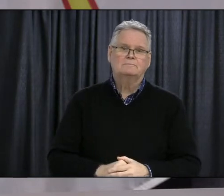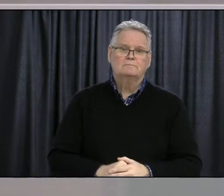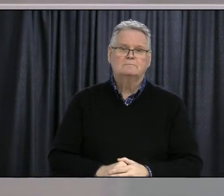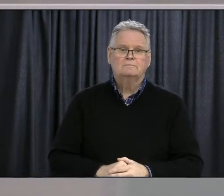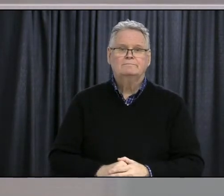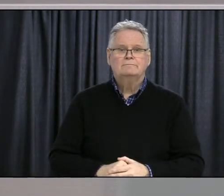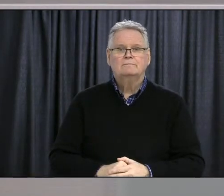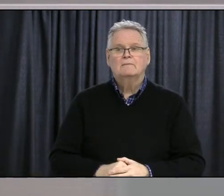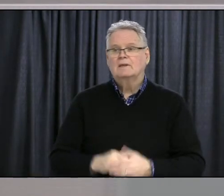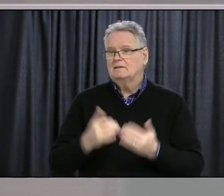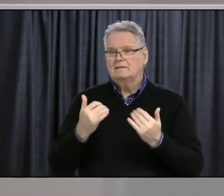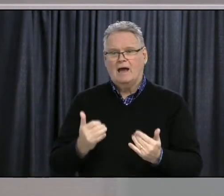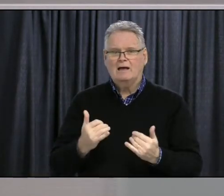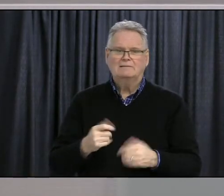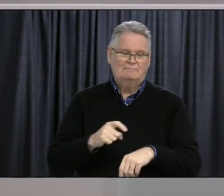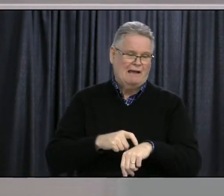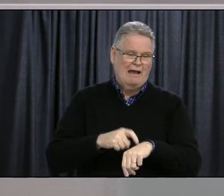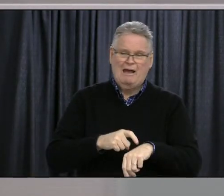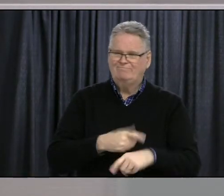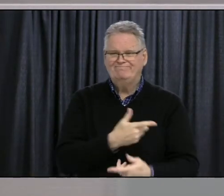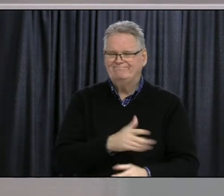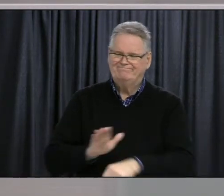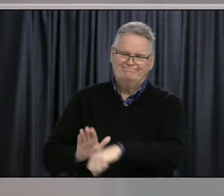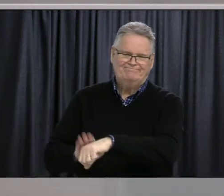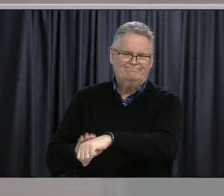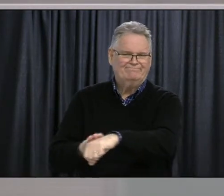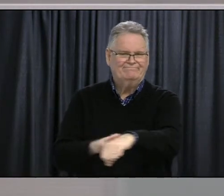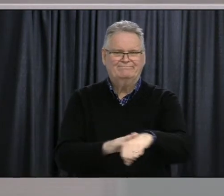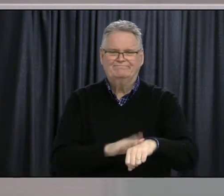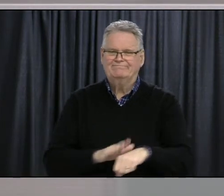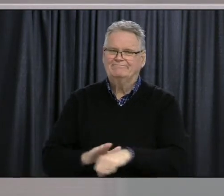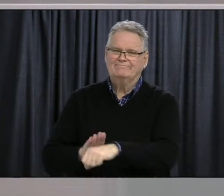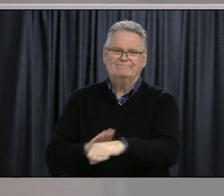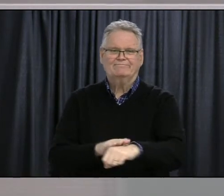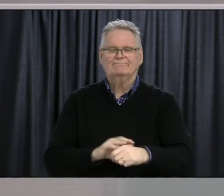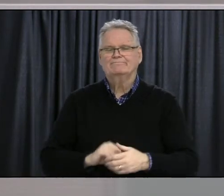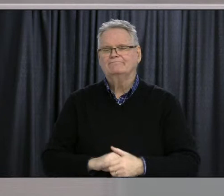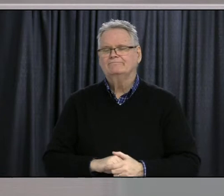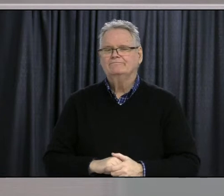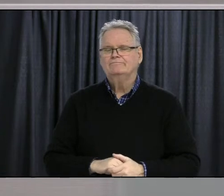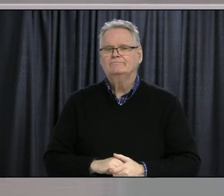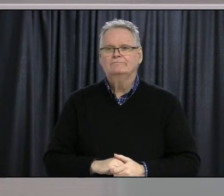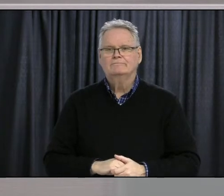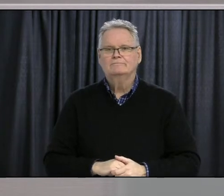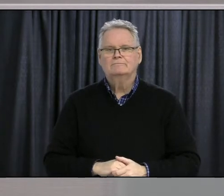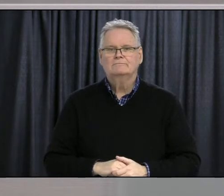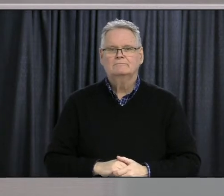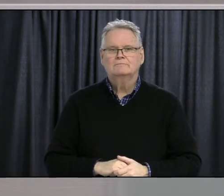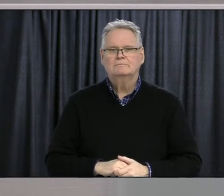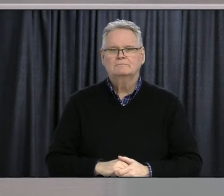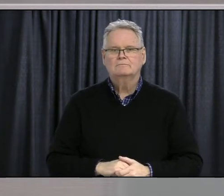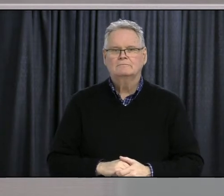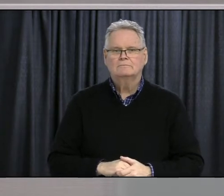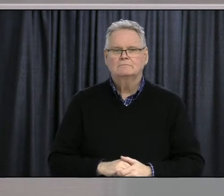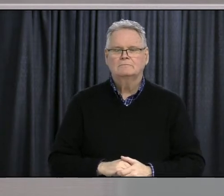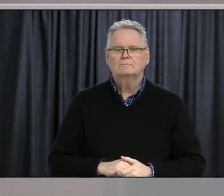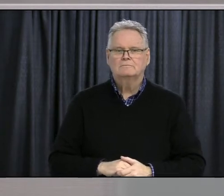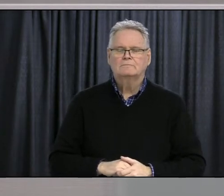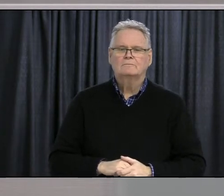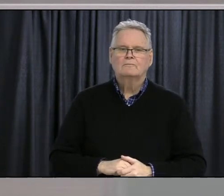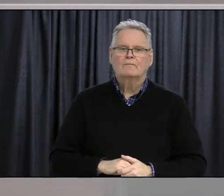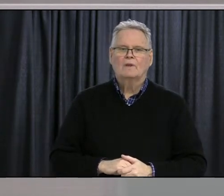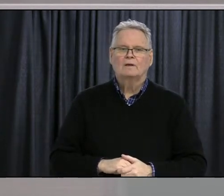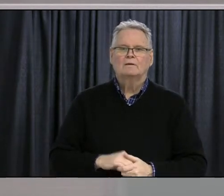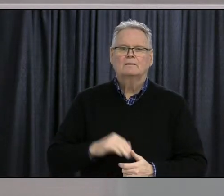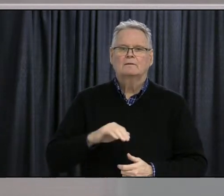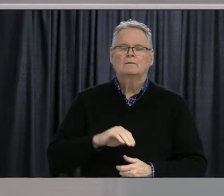Thank you. Our next questions are from Elizabeth Witten with All Newfoundland Labrador. Please go ahead. Thank you. We